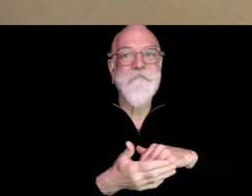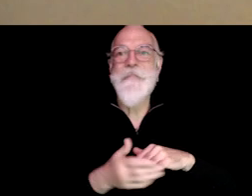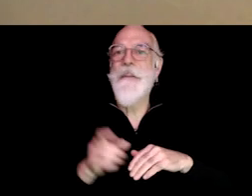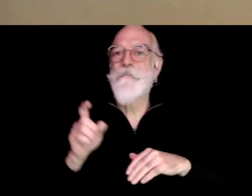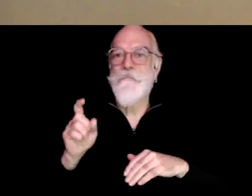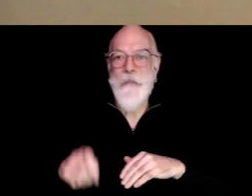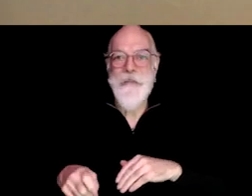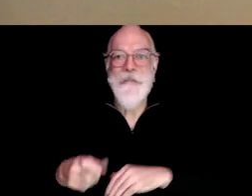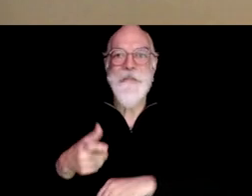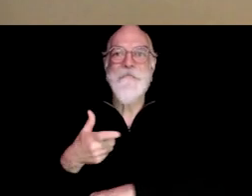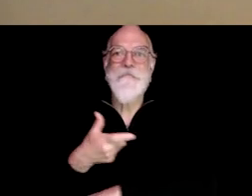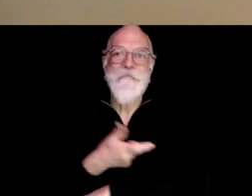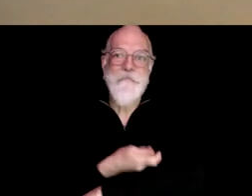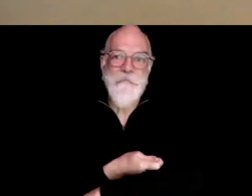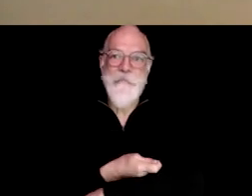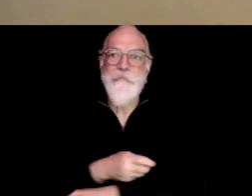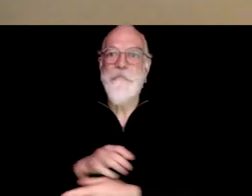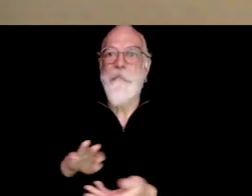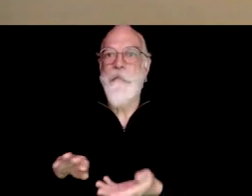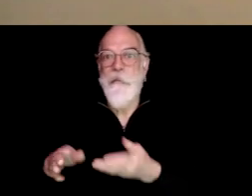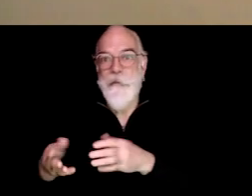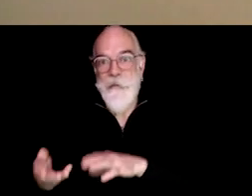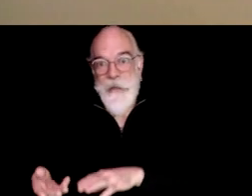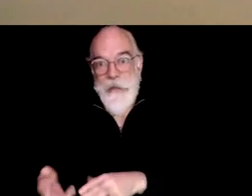birds. So